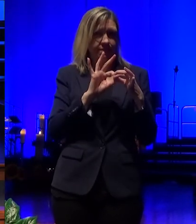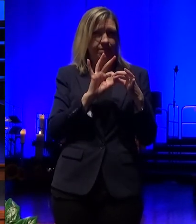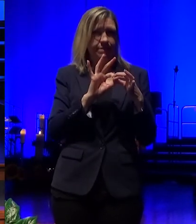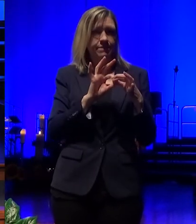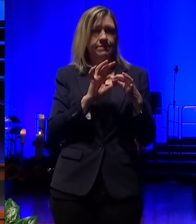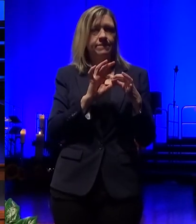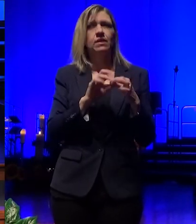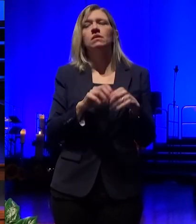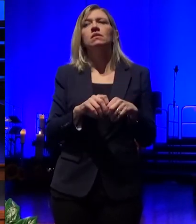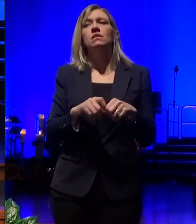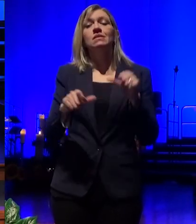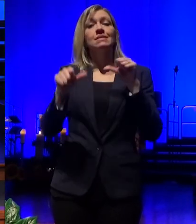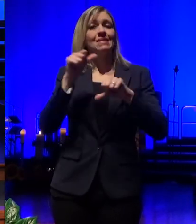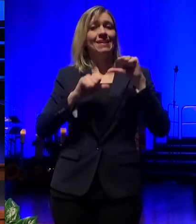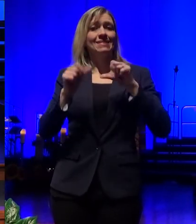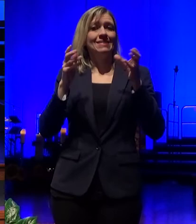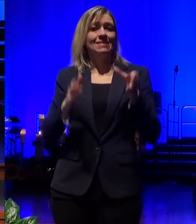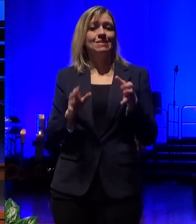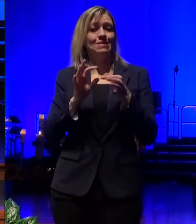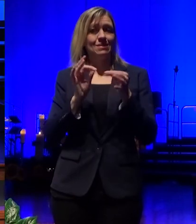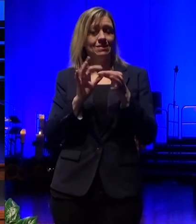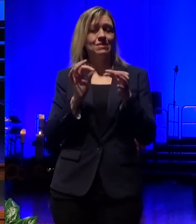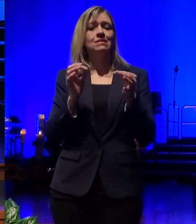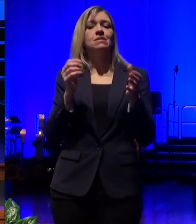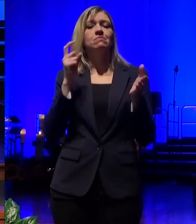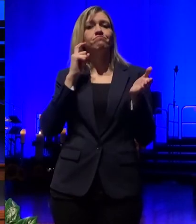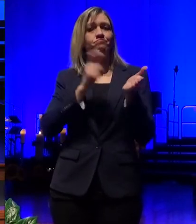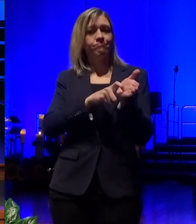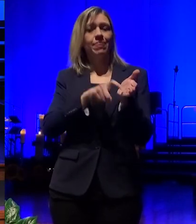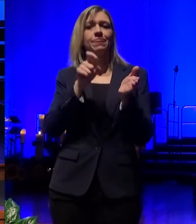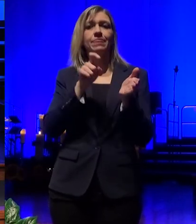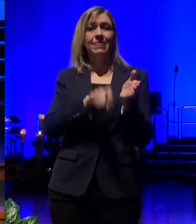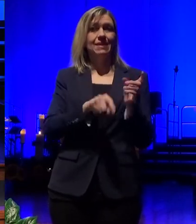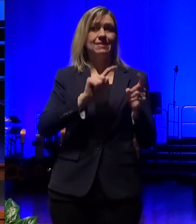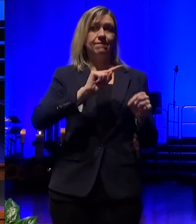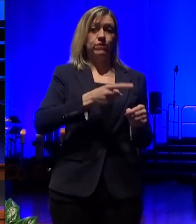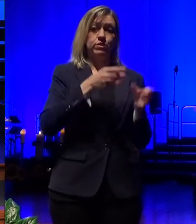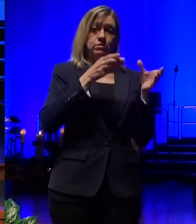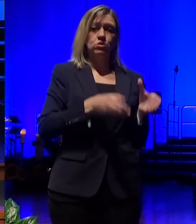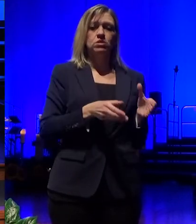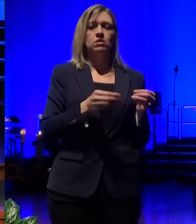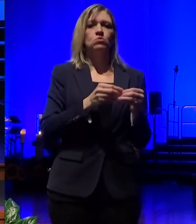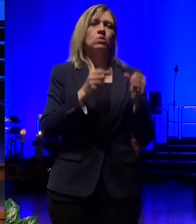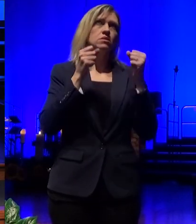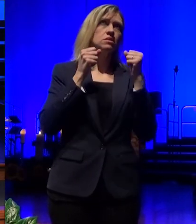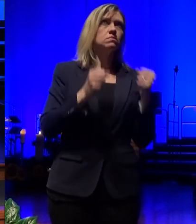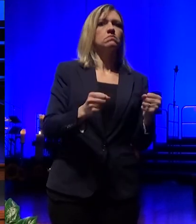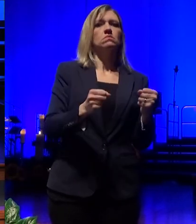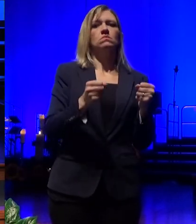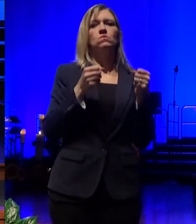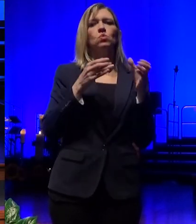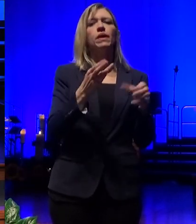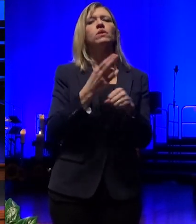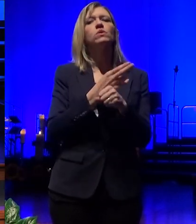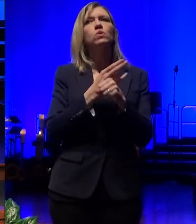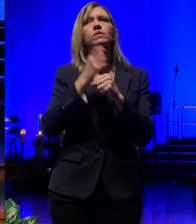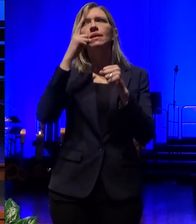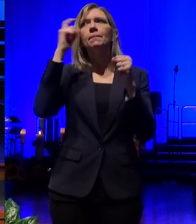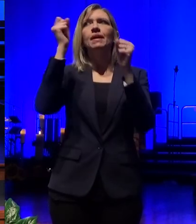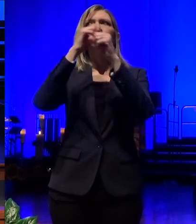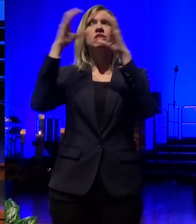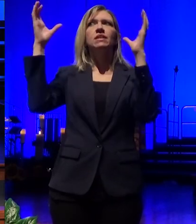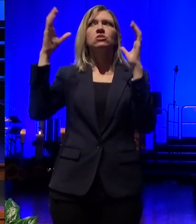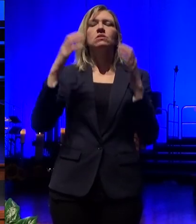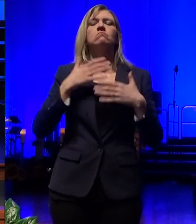And scientists say that this is actually a far more superior way to use our imagination. You could take a